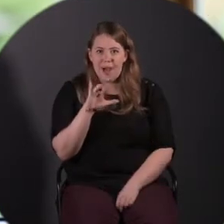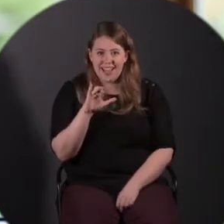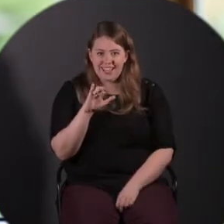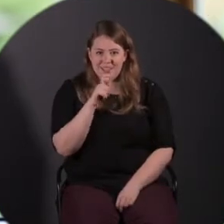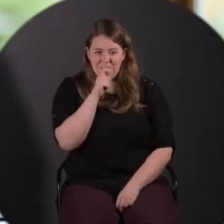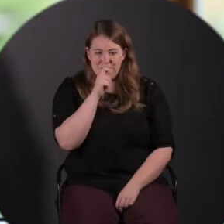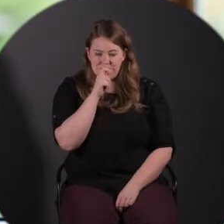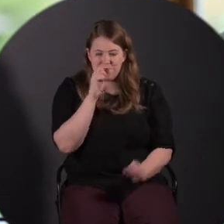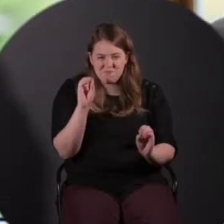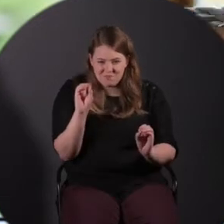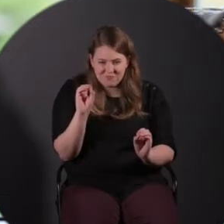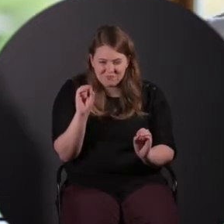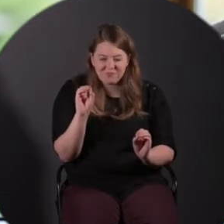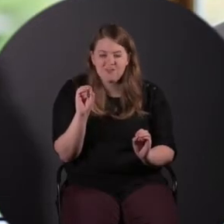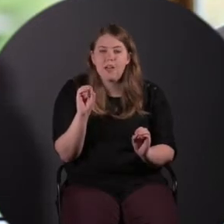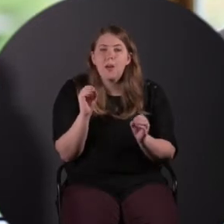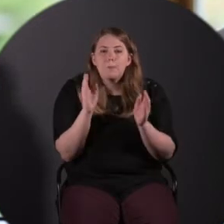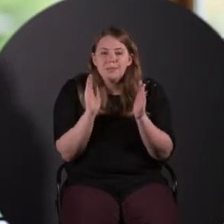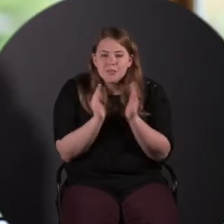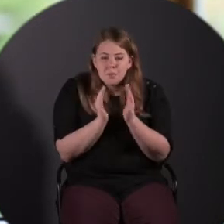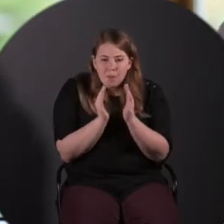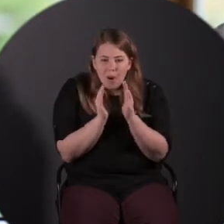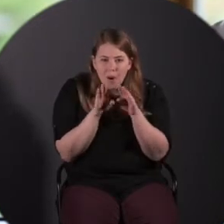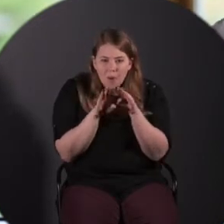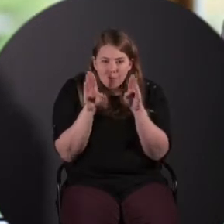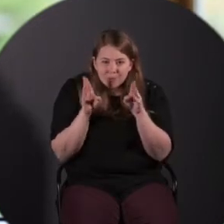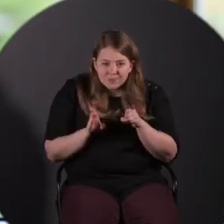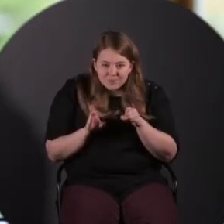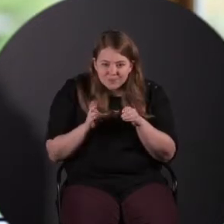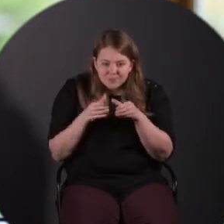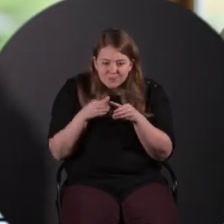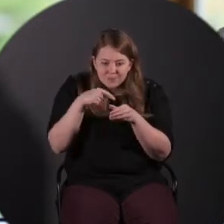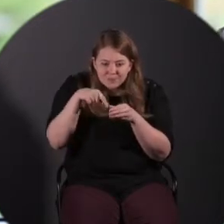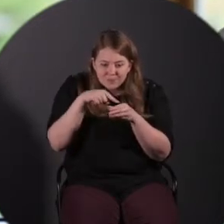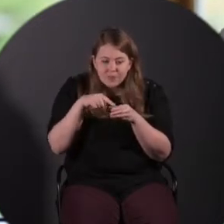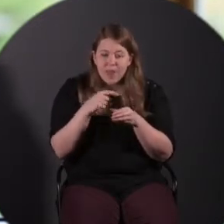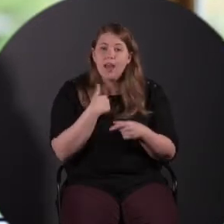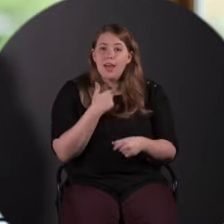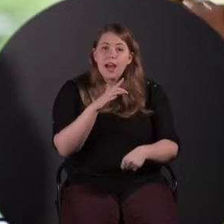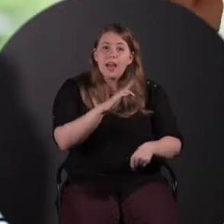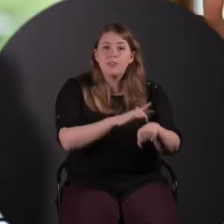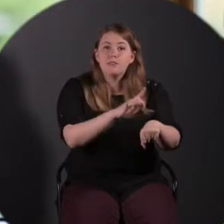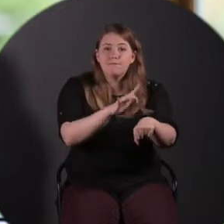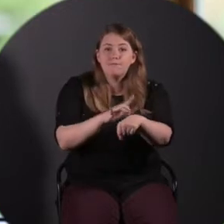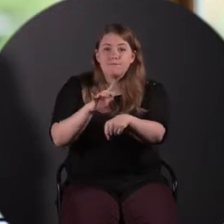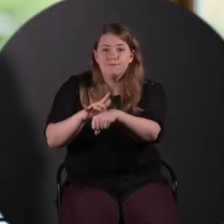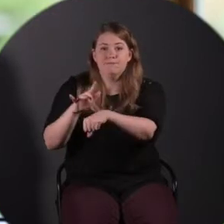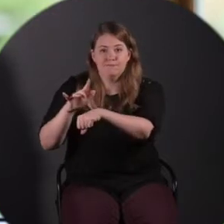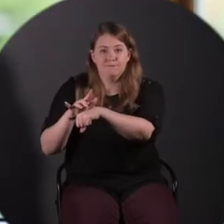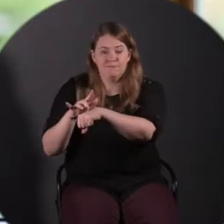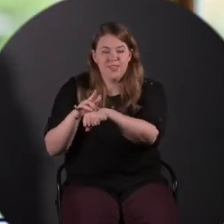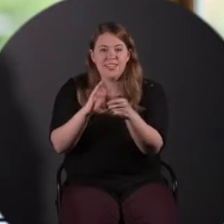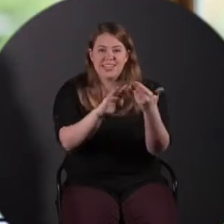the music. They were gathered in these tiny little places. And I've been to Ephesus and I've been to Corinth and some of those cities